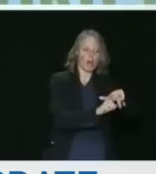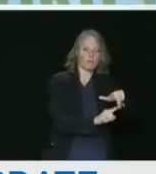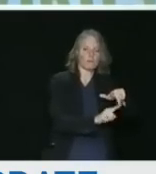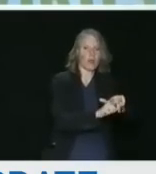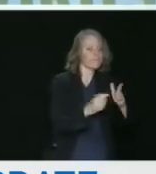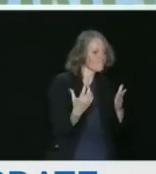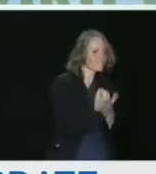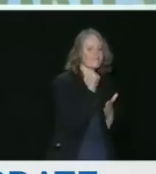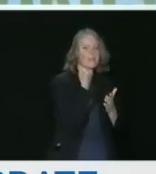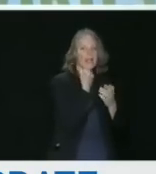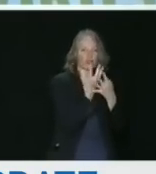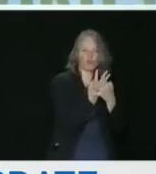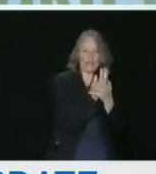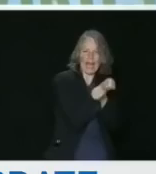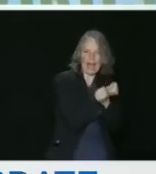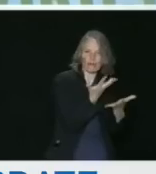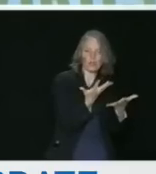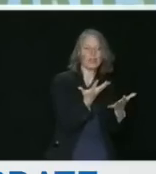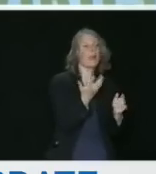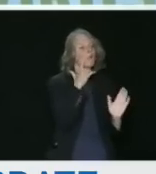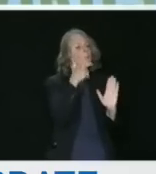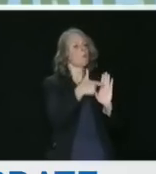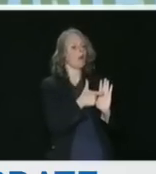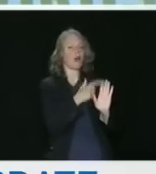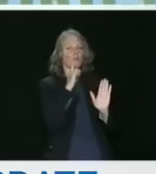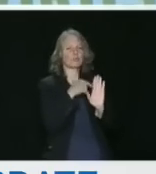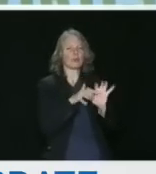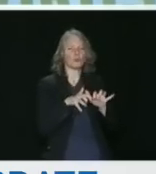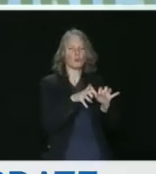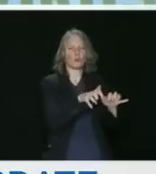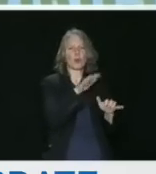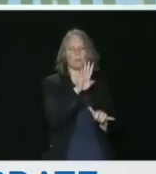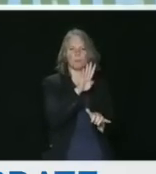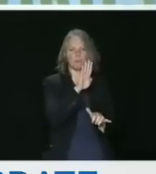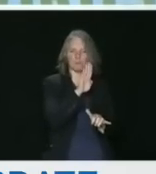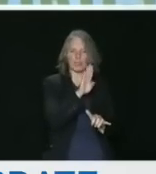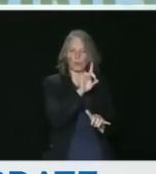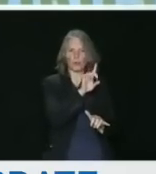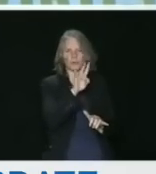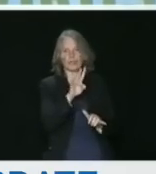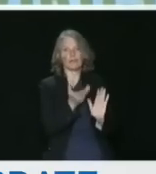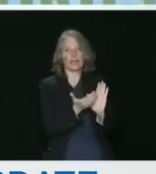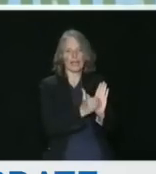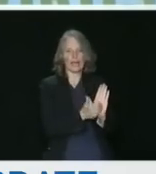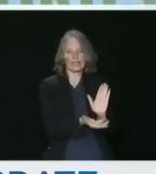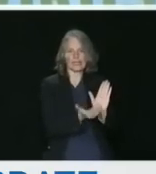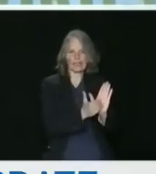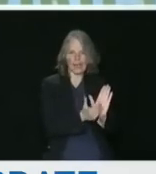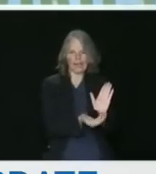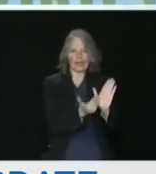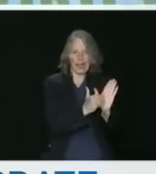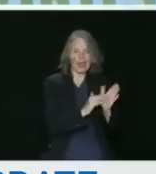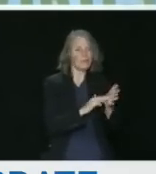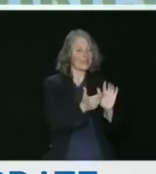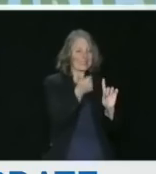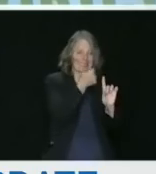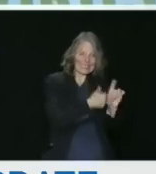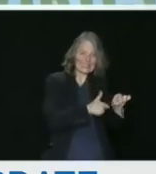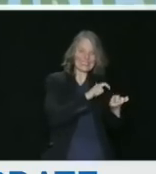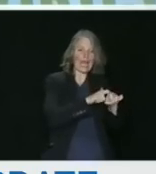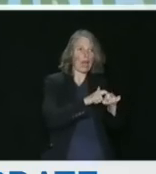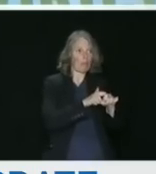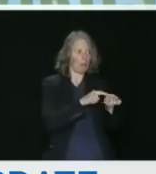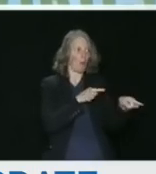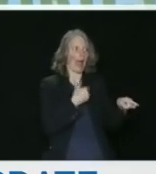mutations that you're seeing suggest is B117, for example, you no longer need to sort of sequence every single